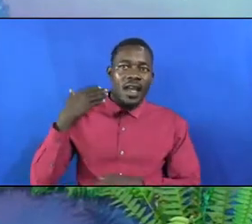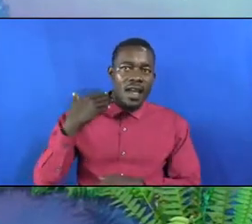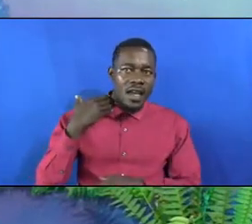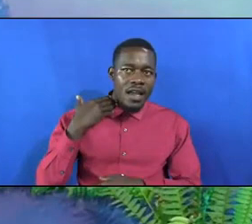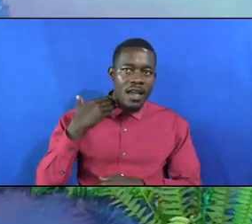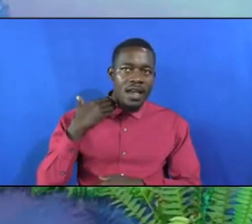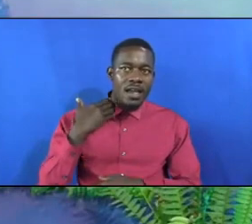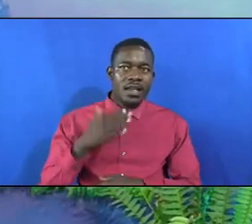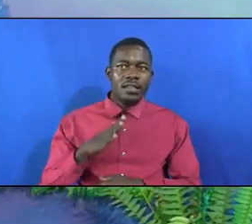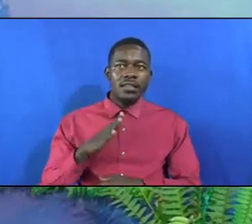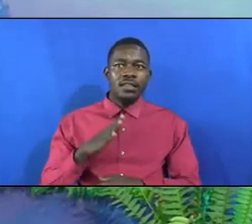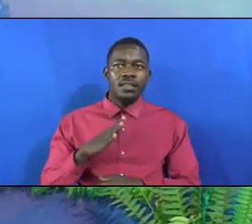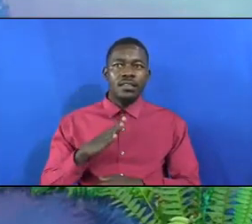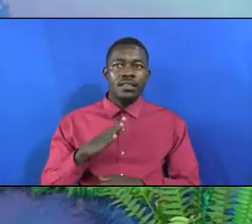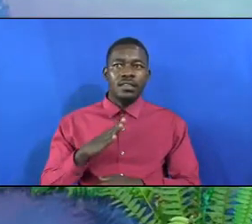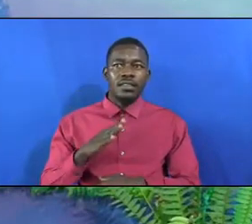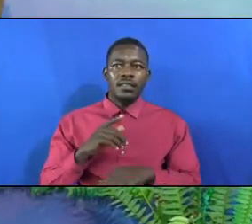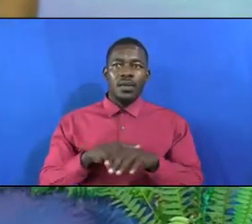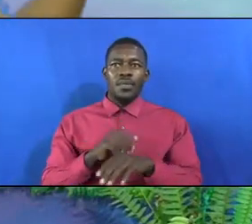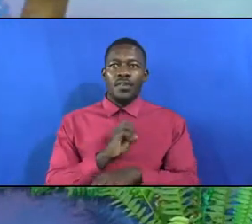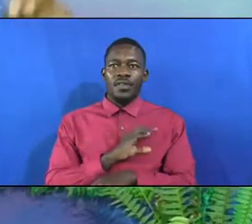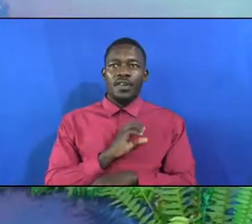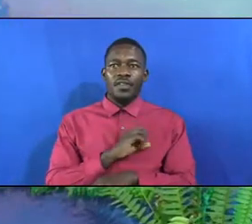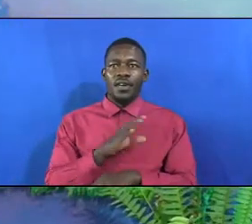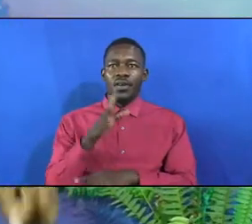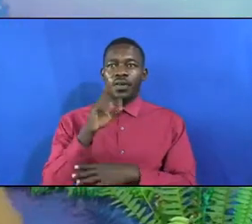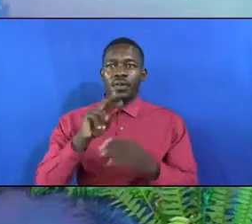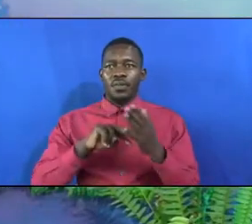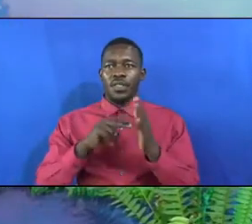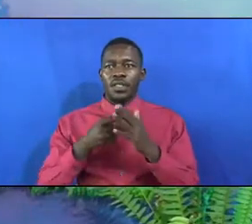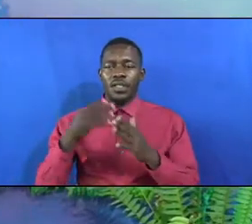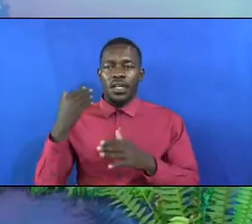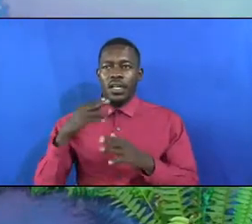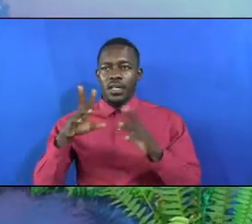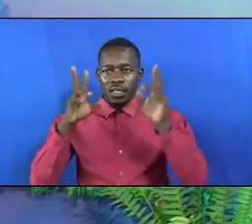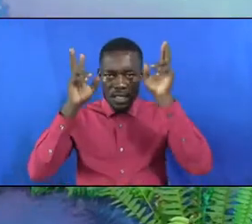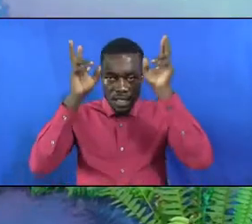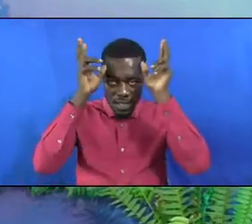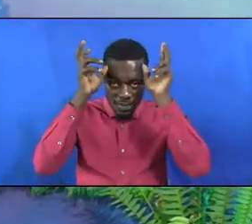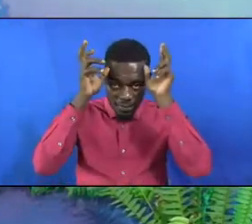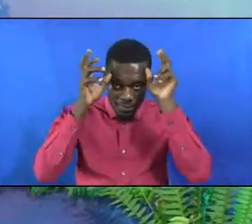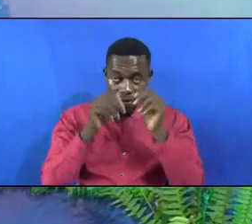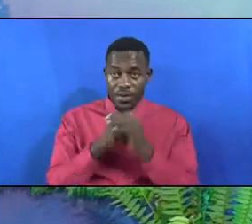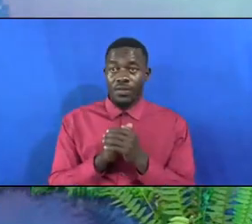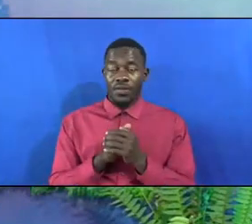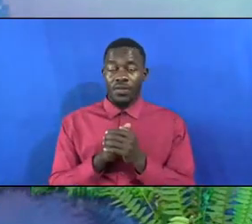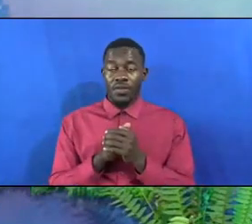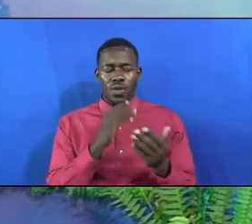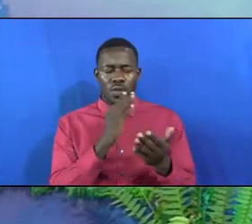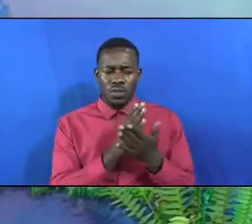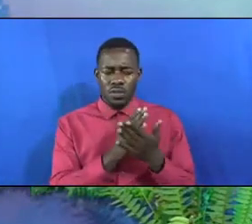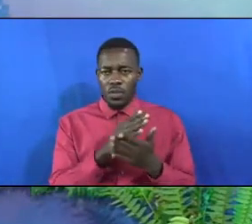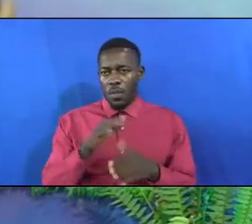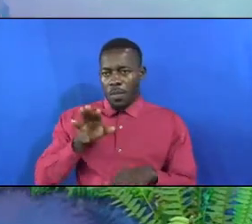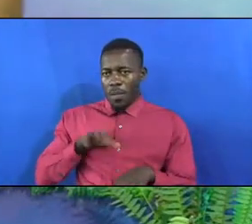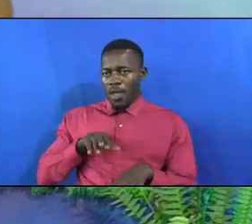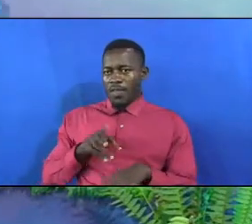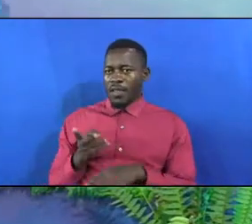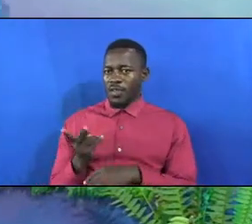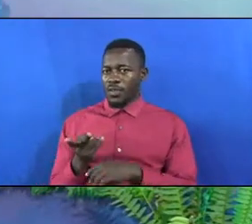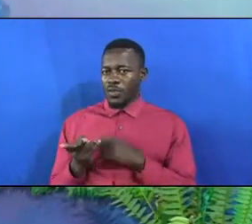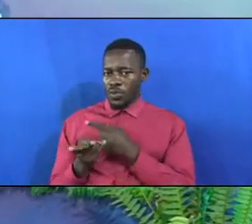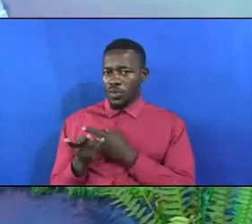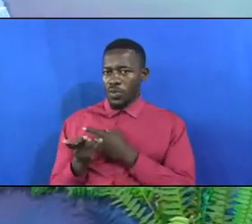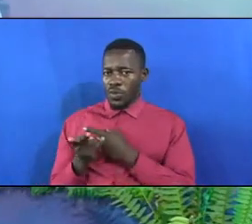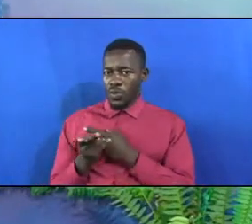that killing children was evil. Or was it right? Was it right? No, they knew that